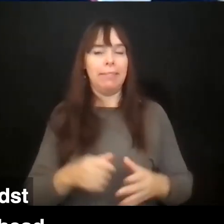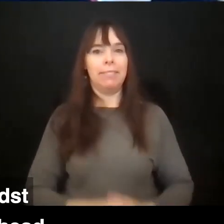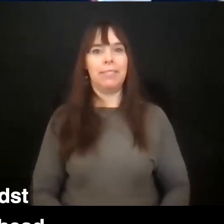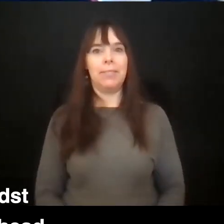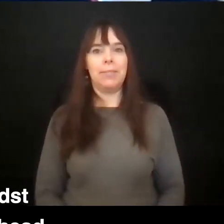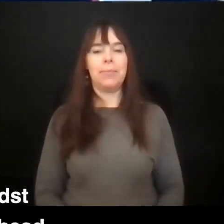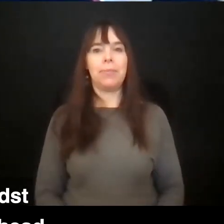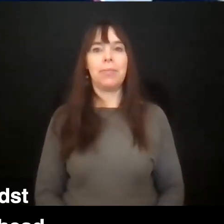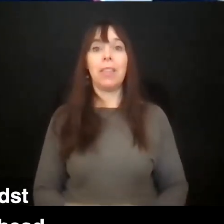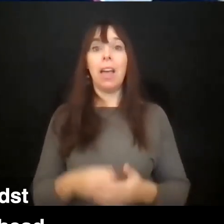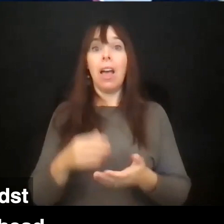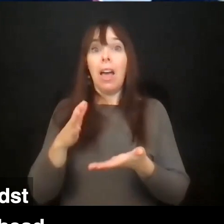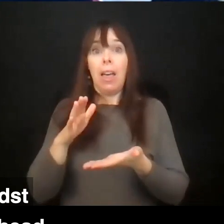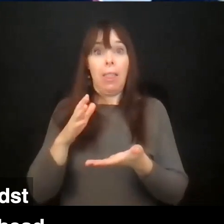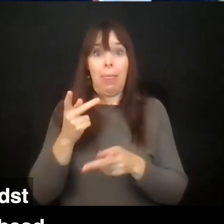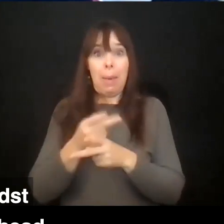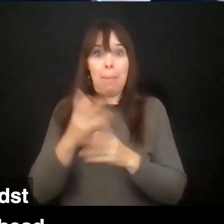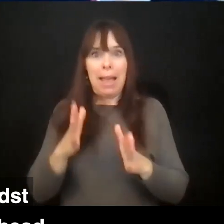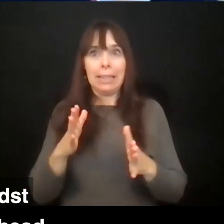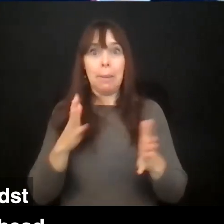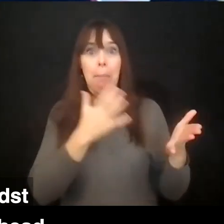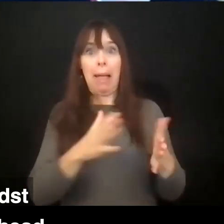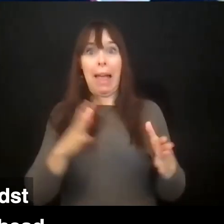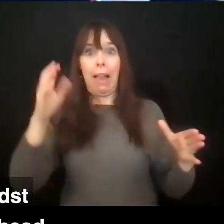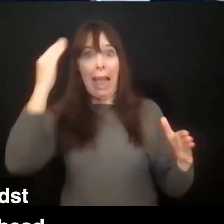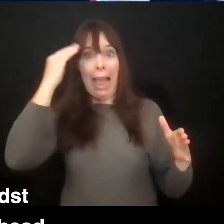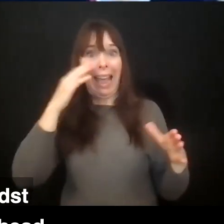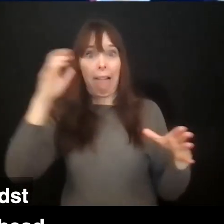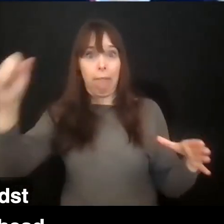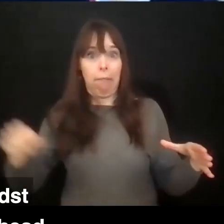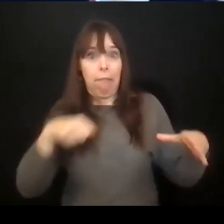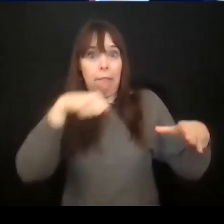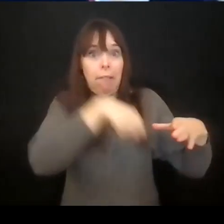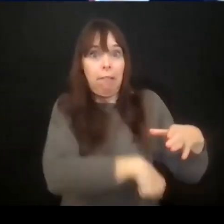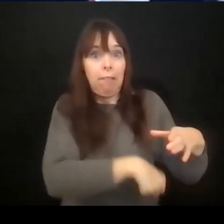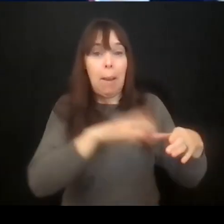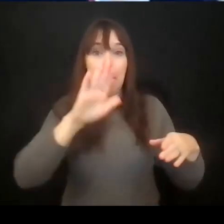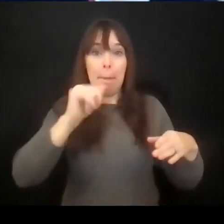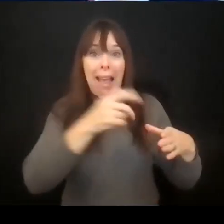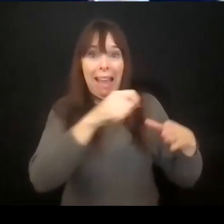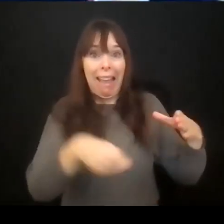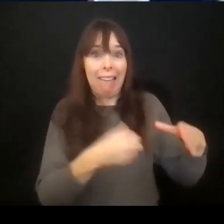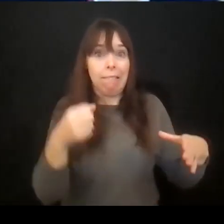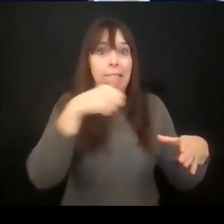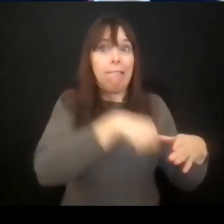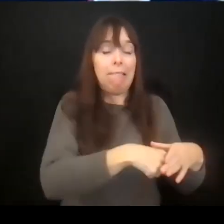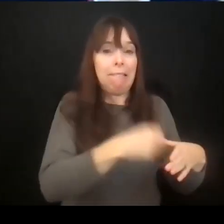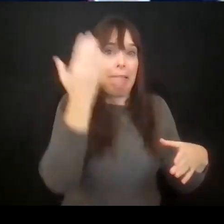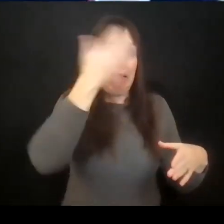The maid is in the midst of putting Holofernes' head into this bag.